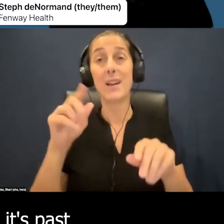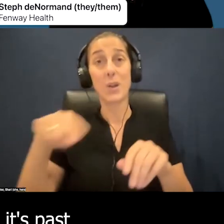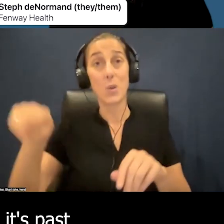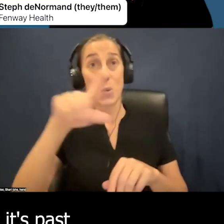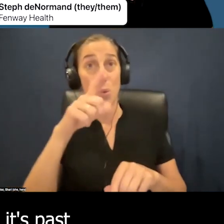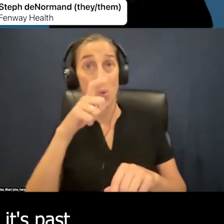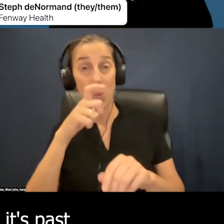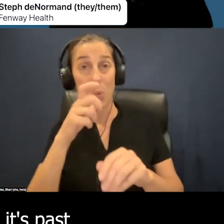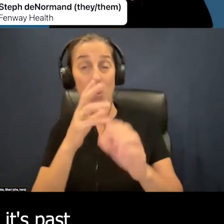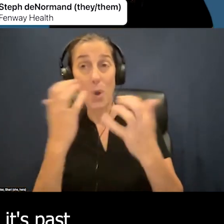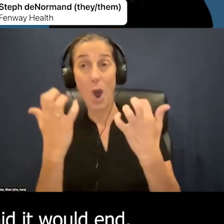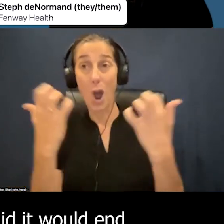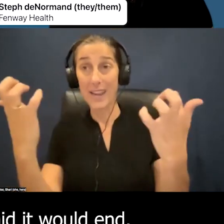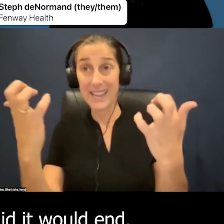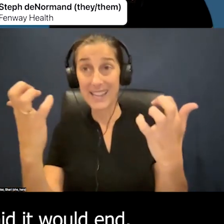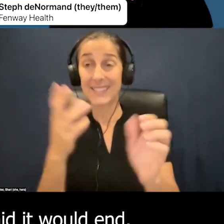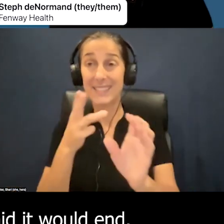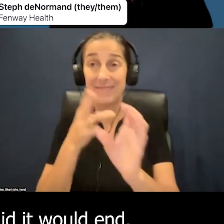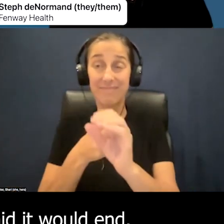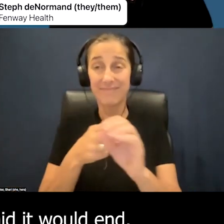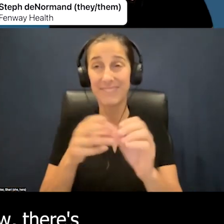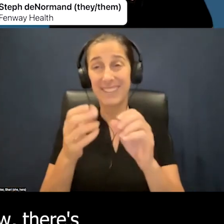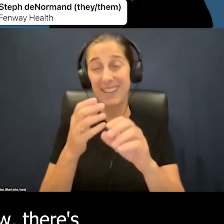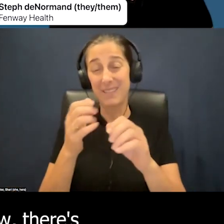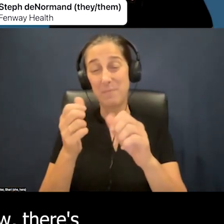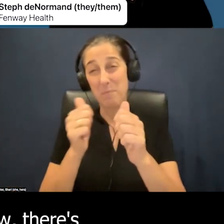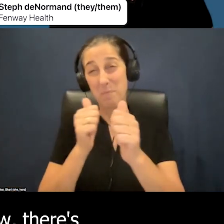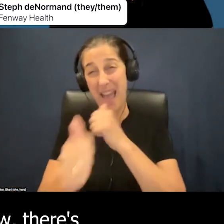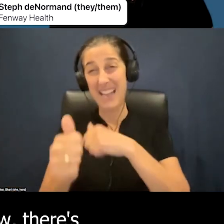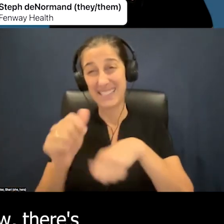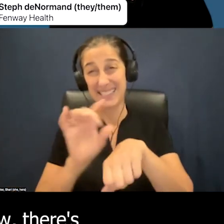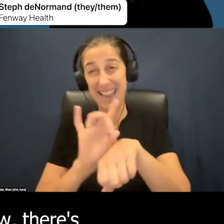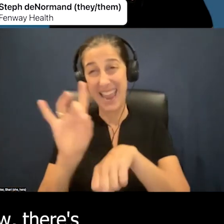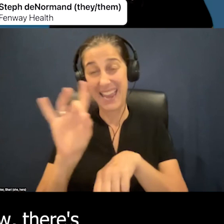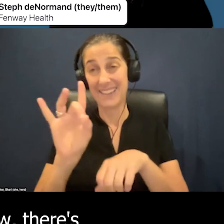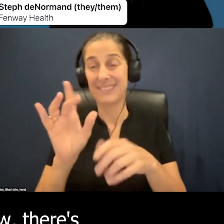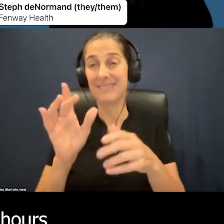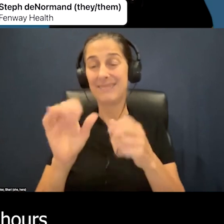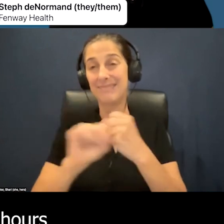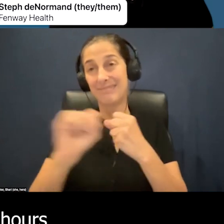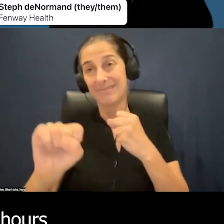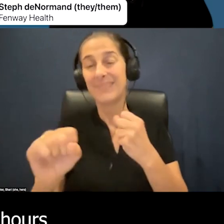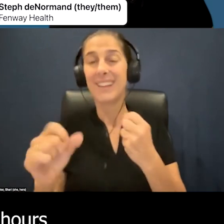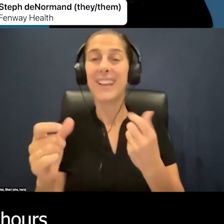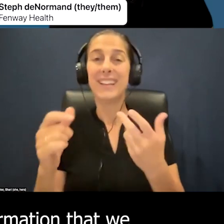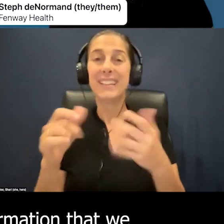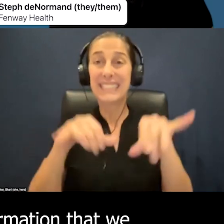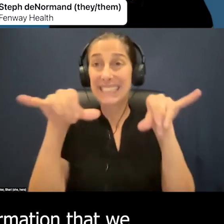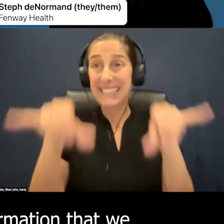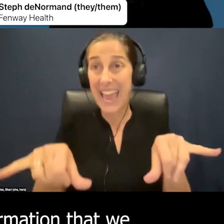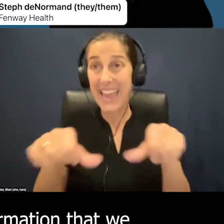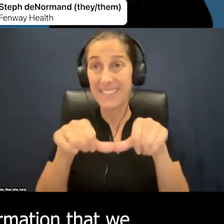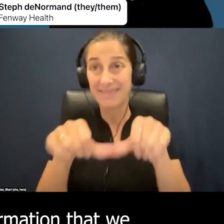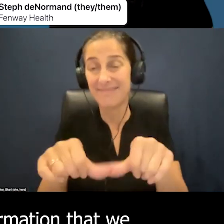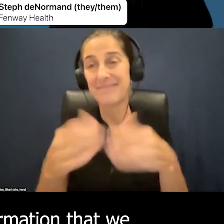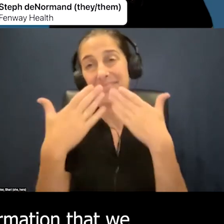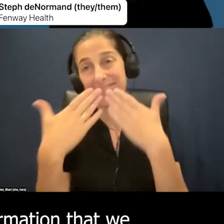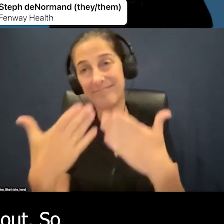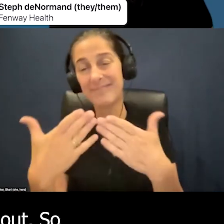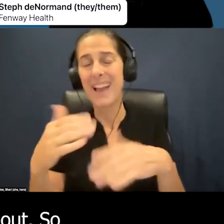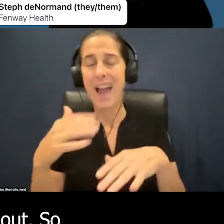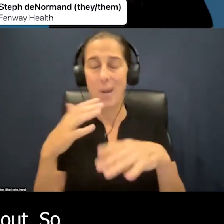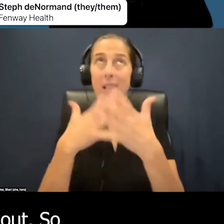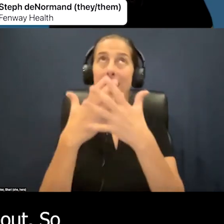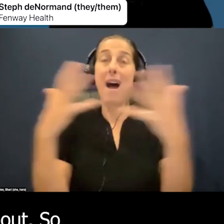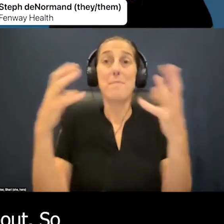around, I appreciate it's past the time that we said it would end, but there's probably hours more worth of information that we